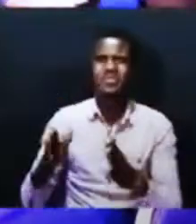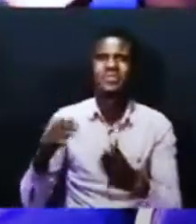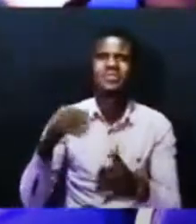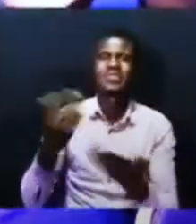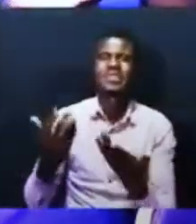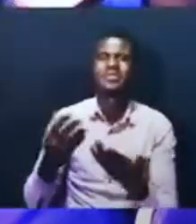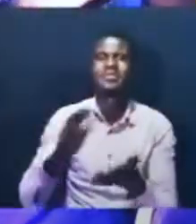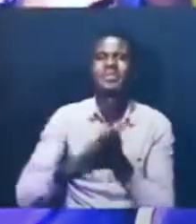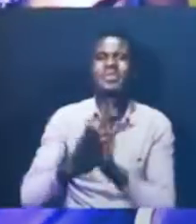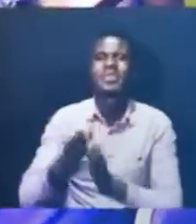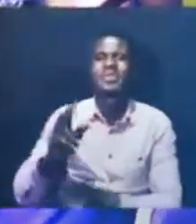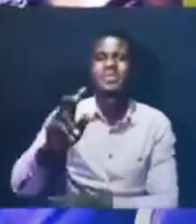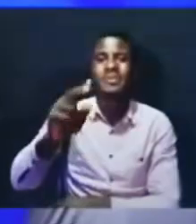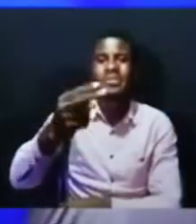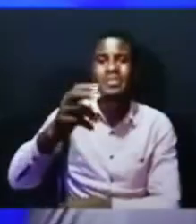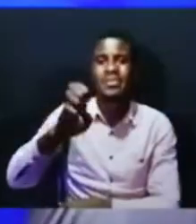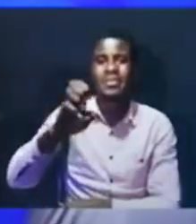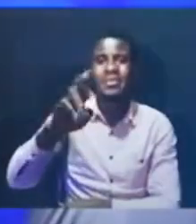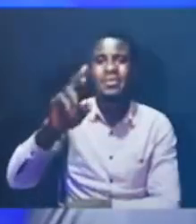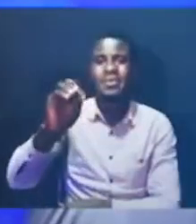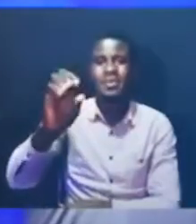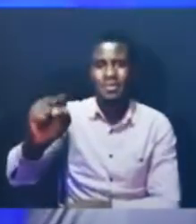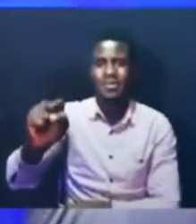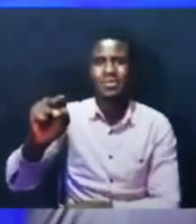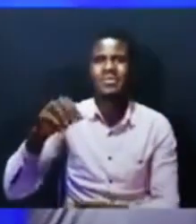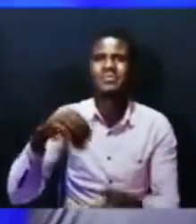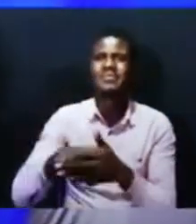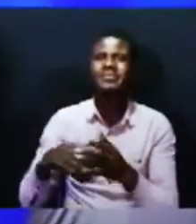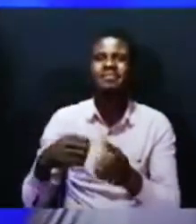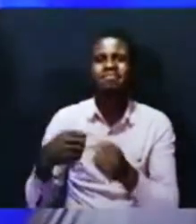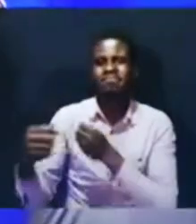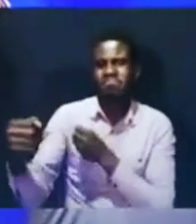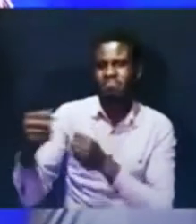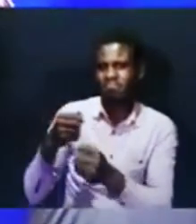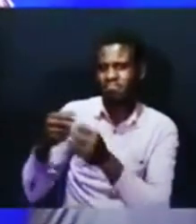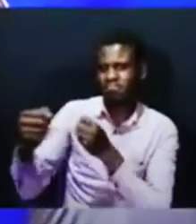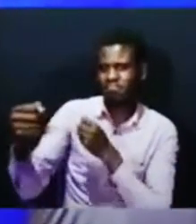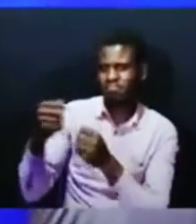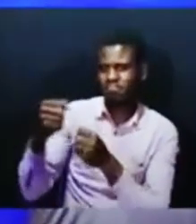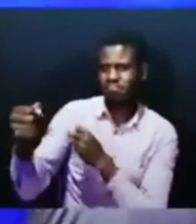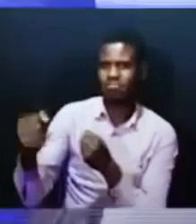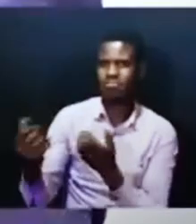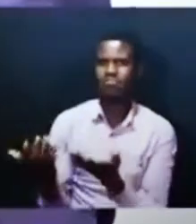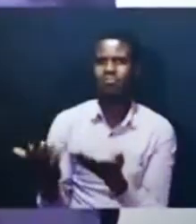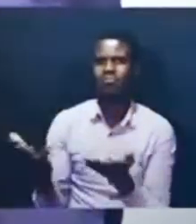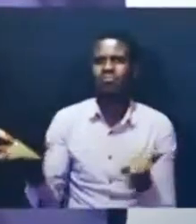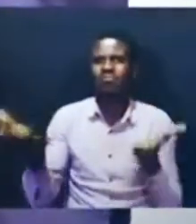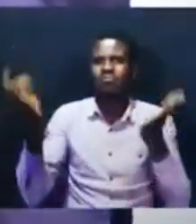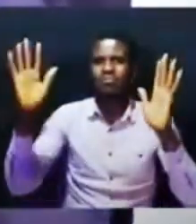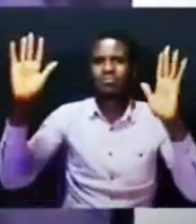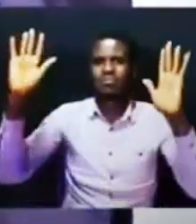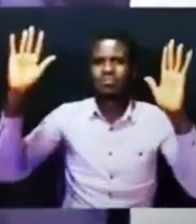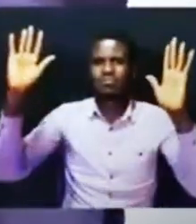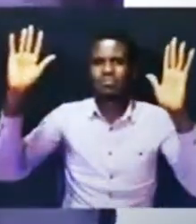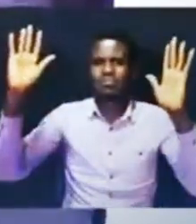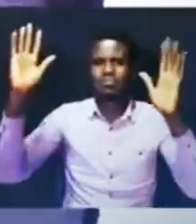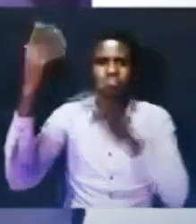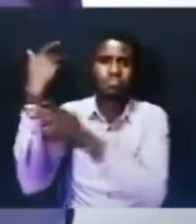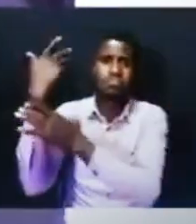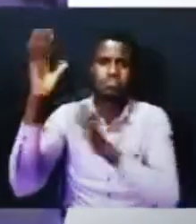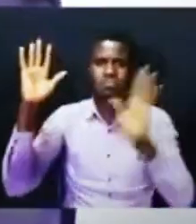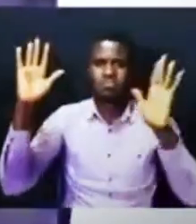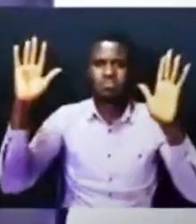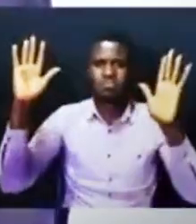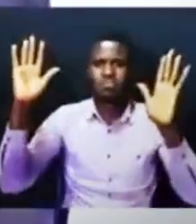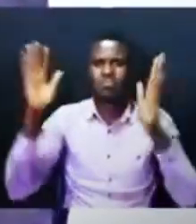Let us be heroes in the fight. Lift up your hands. Let us pray now. Let us